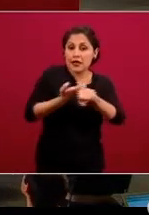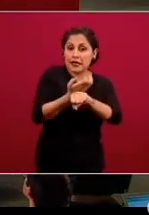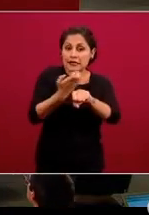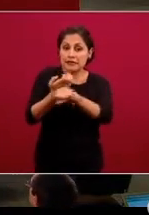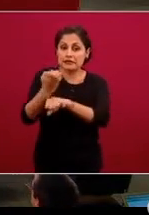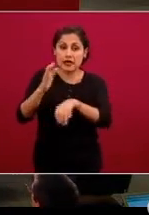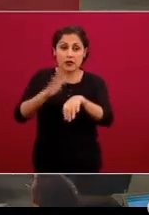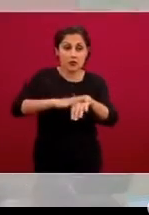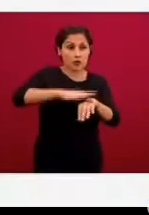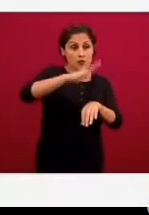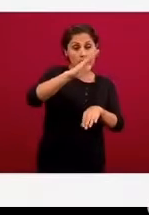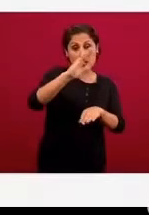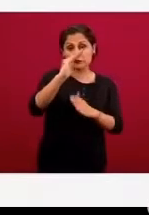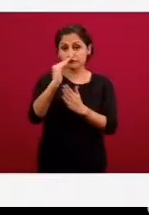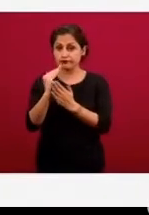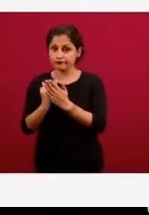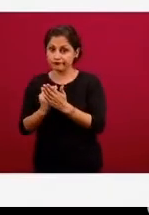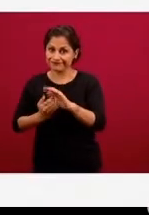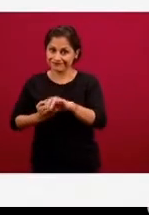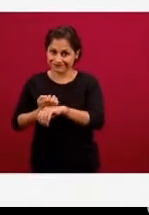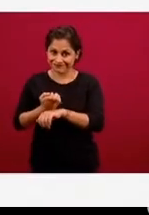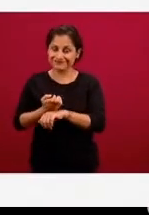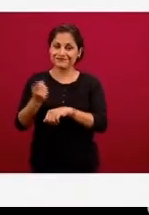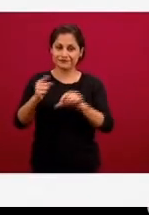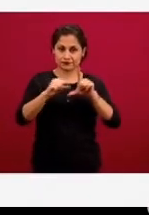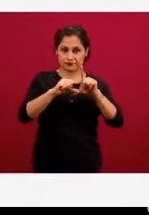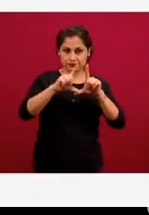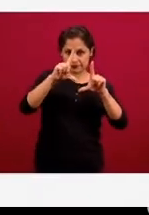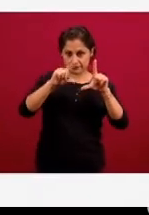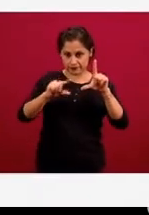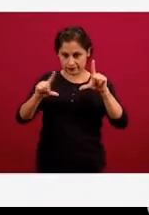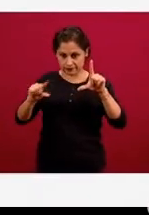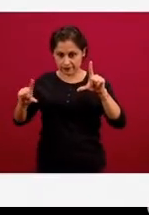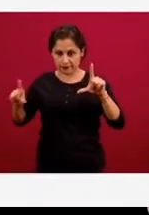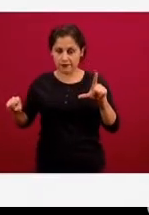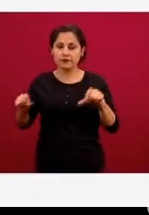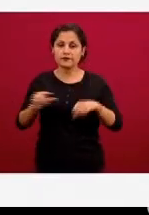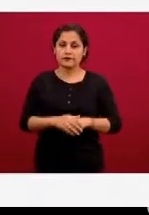states, and so you can see here where recent activity is happening.